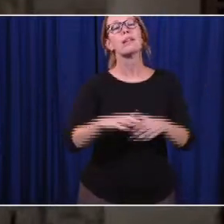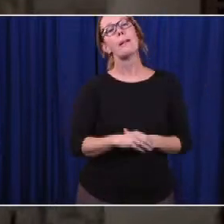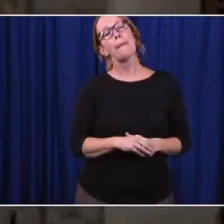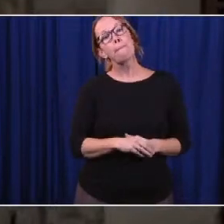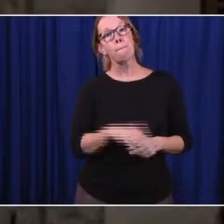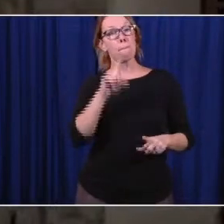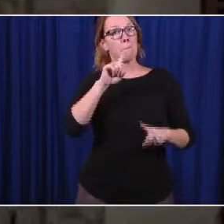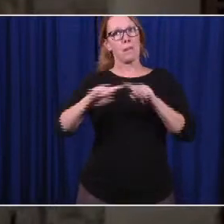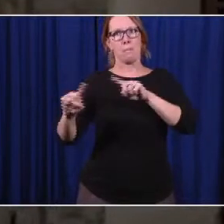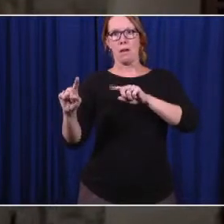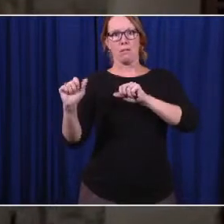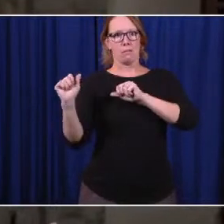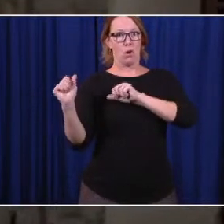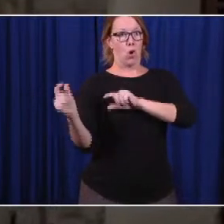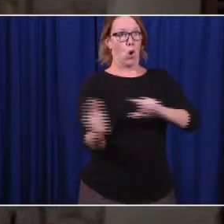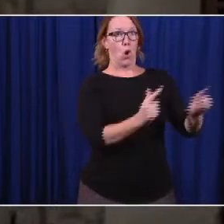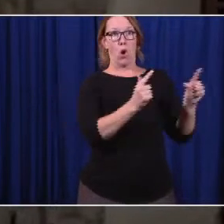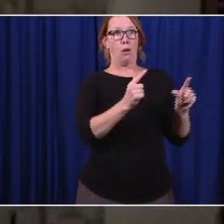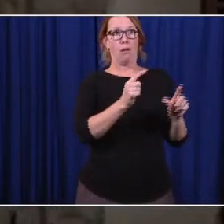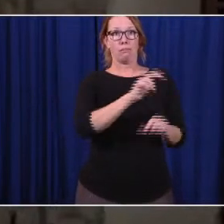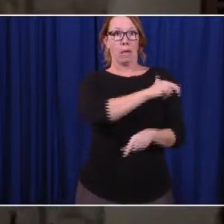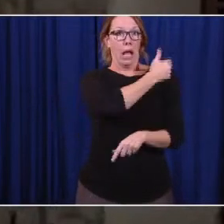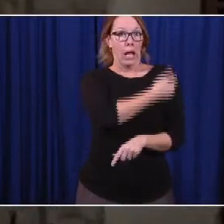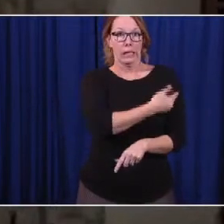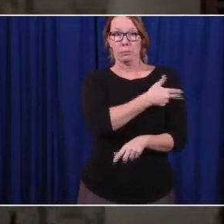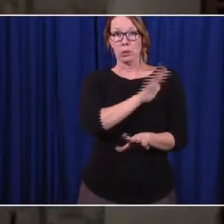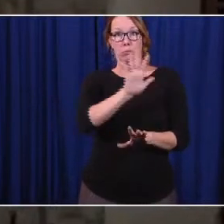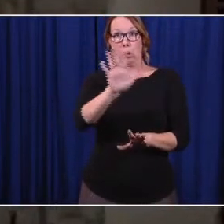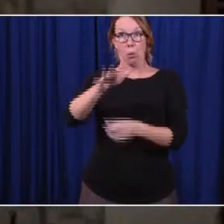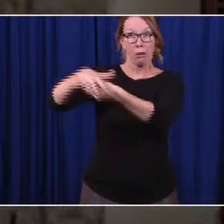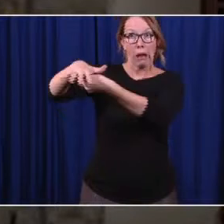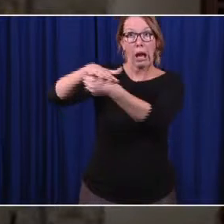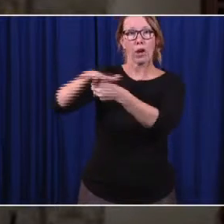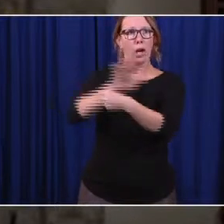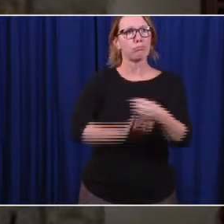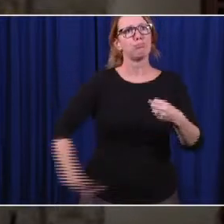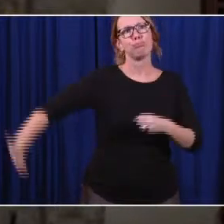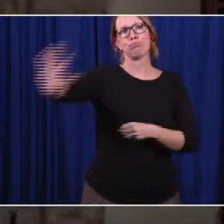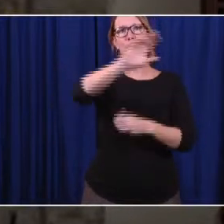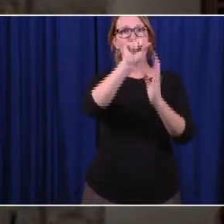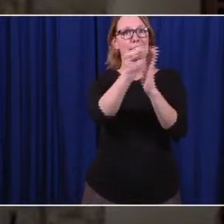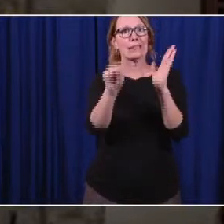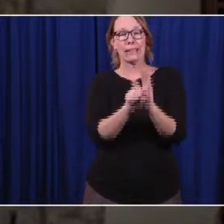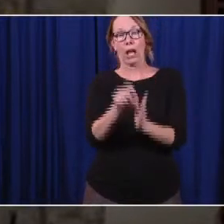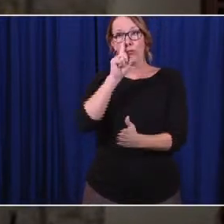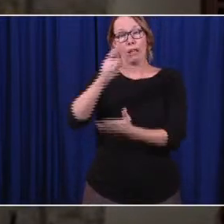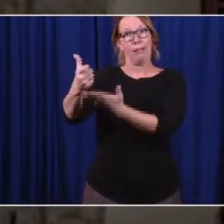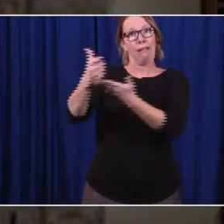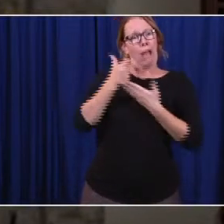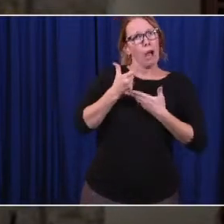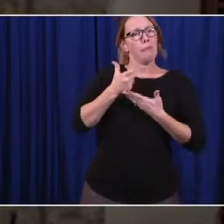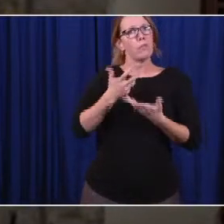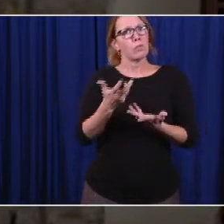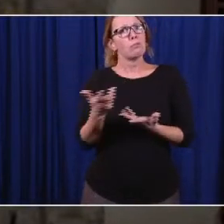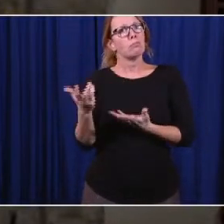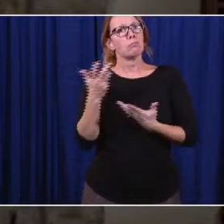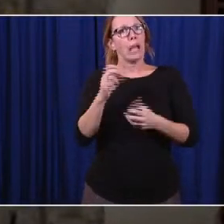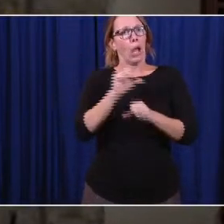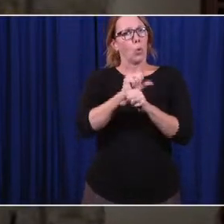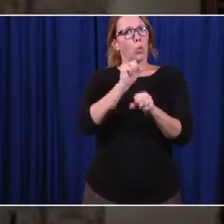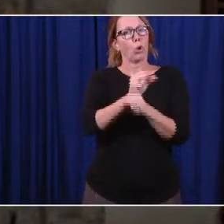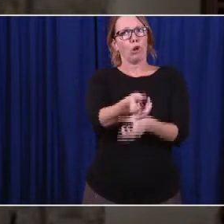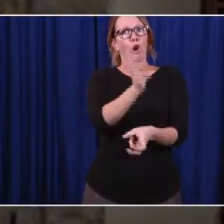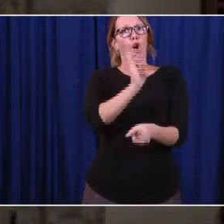of our hospitals in your viewing area and across the state have been helpful, and they've worked very, very hard. And we have that very